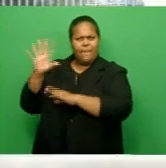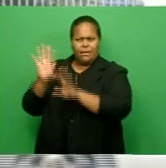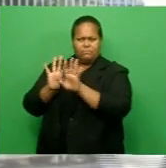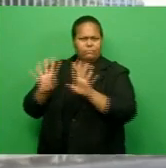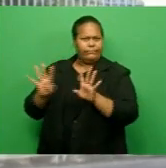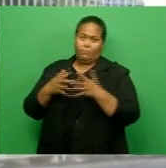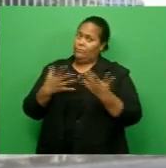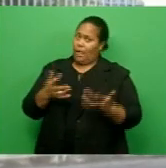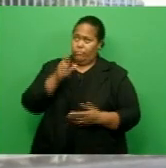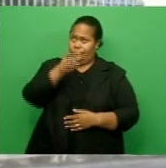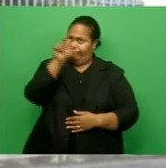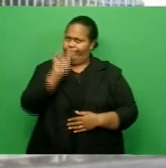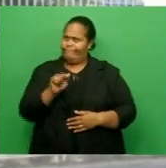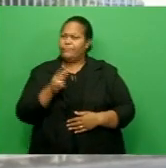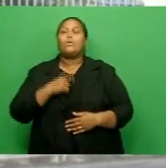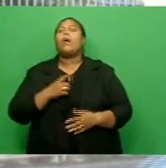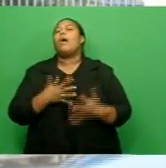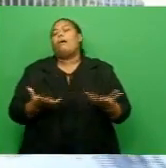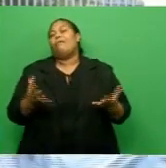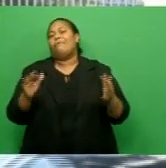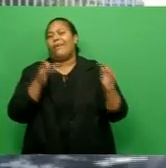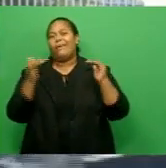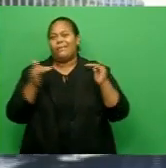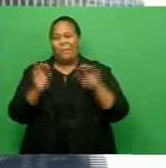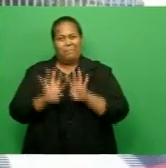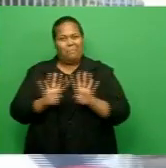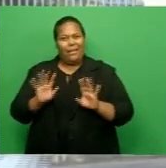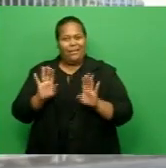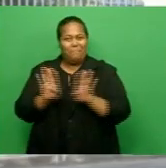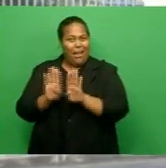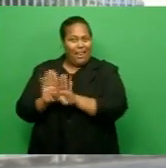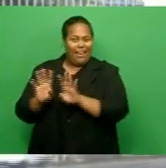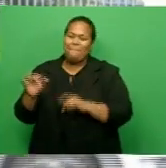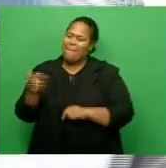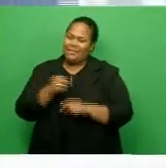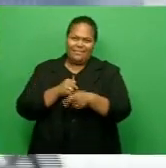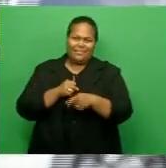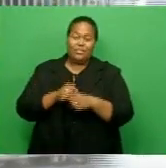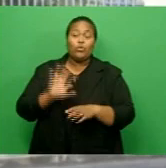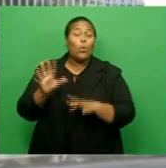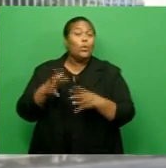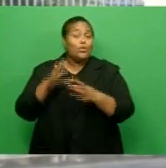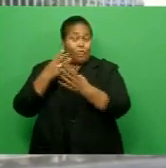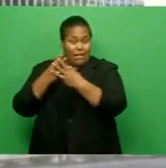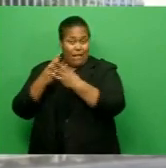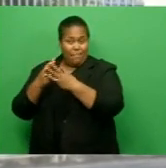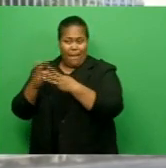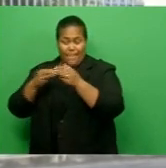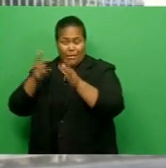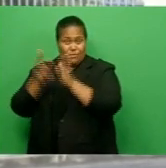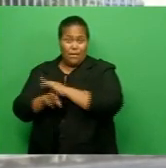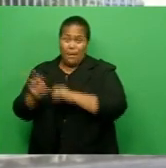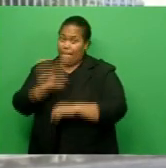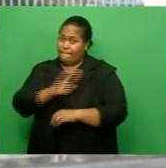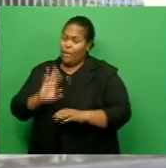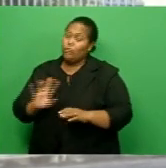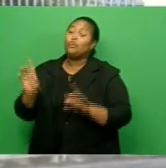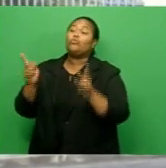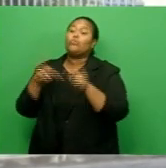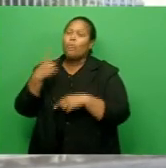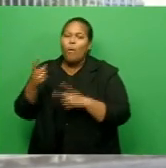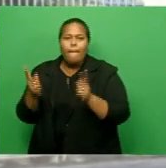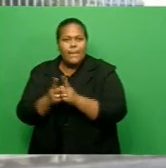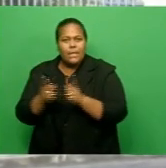raise questions of fairness. SODELPA's management board meets tomorrow to select a leader and deputy leader based on